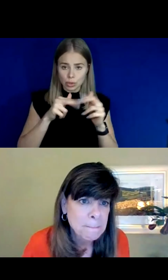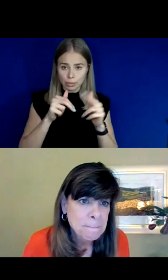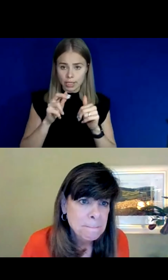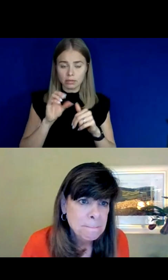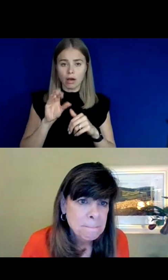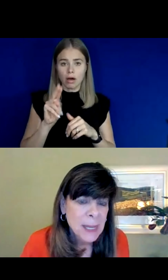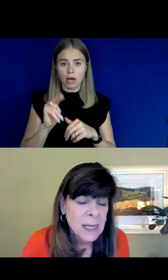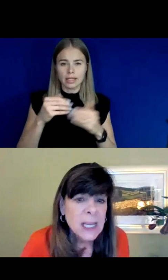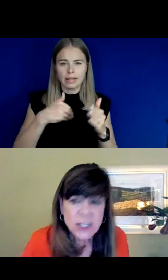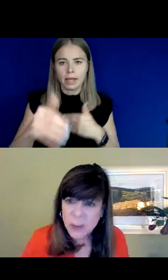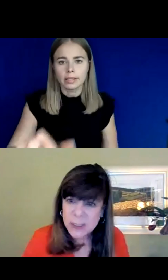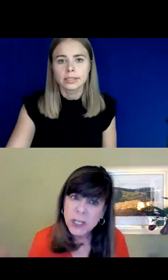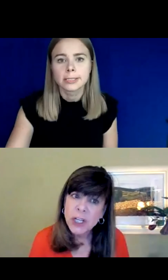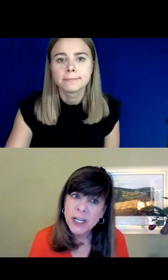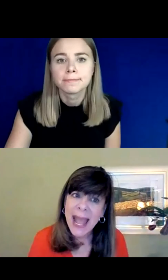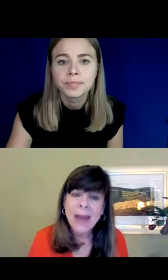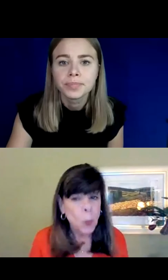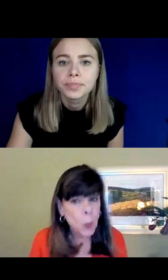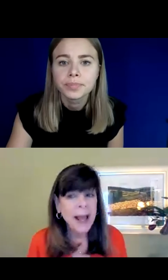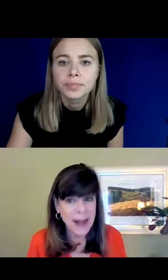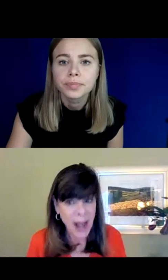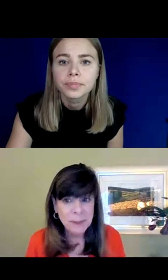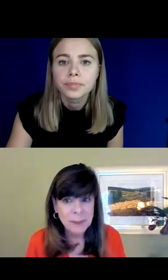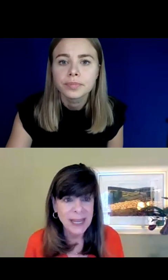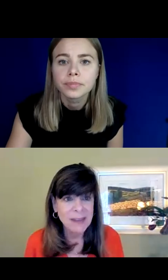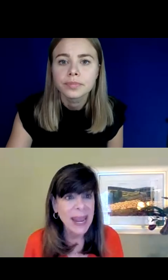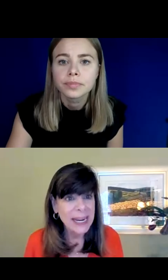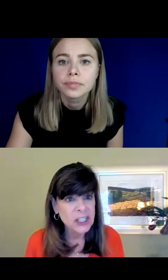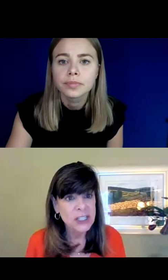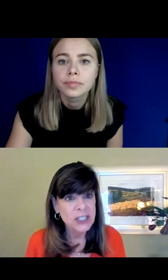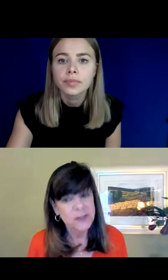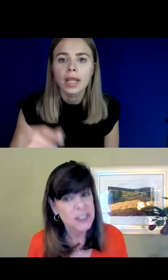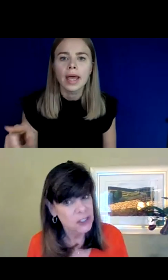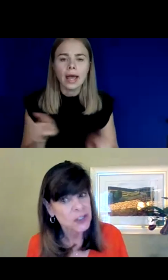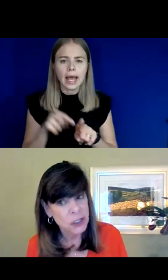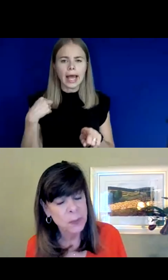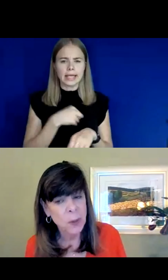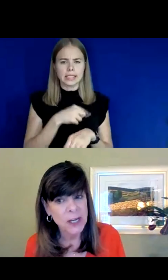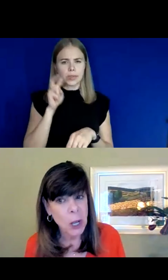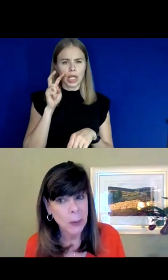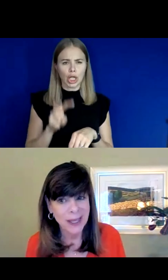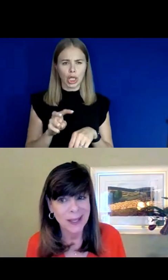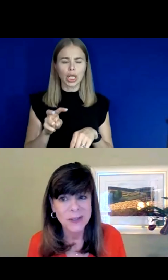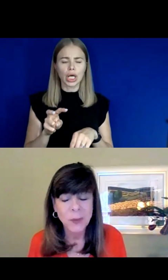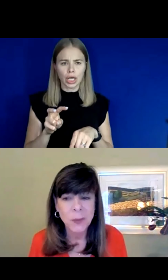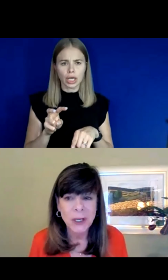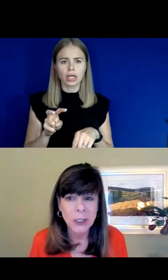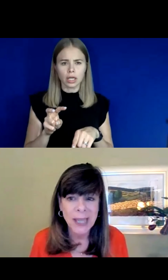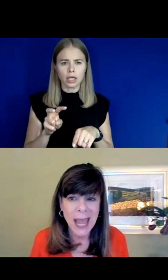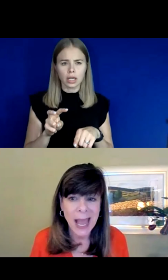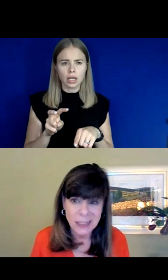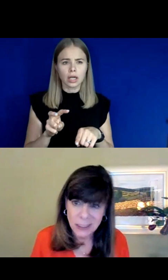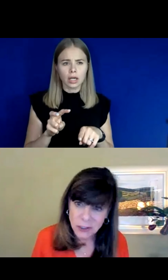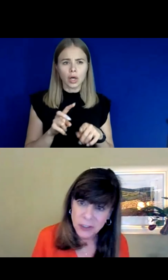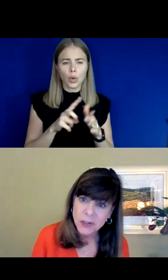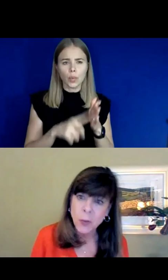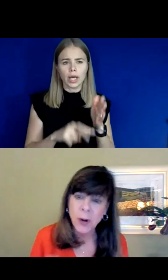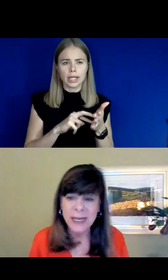please. So as we look at what I believe Aging Services 2.0 is, when we look